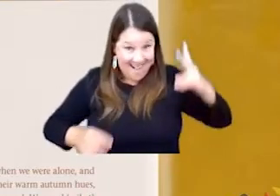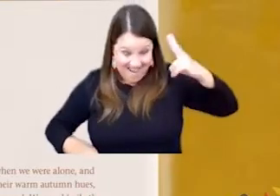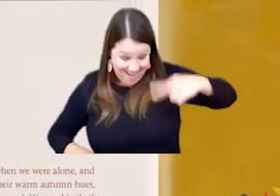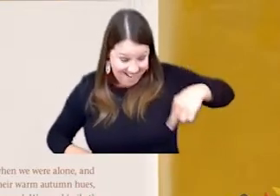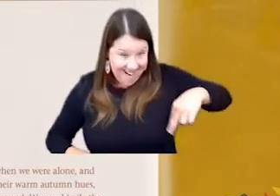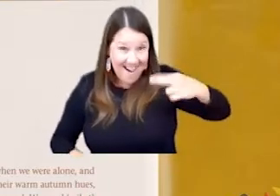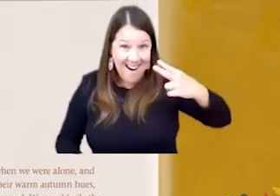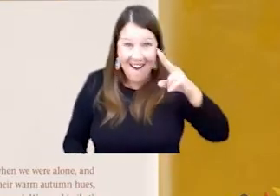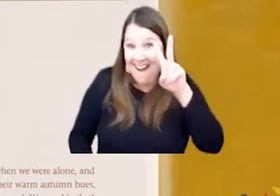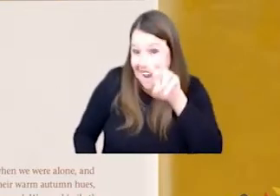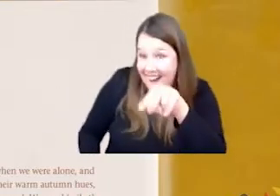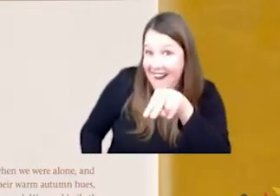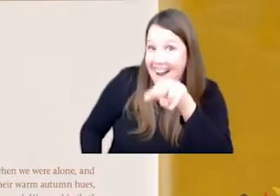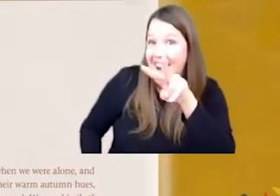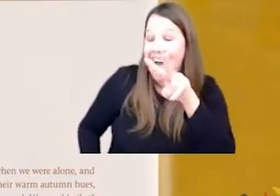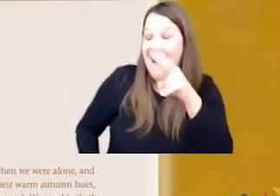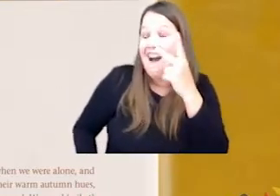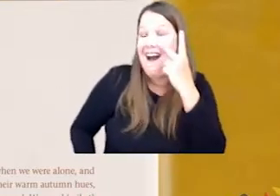again.